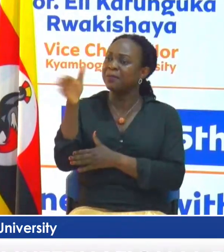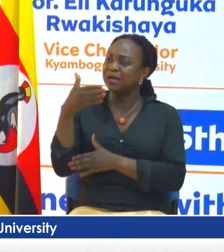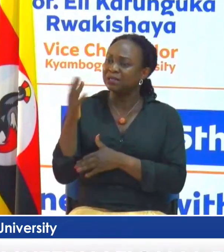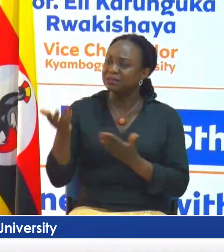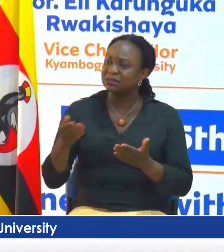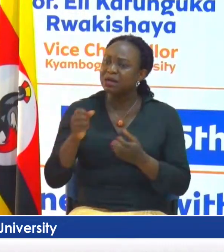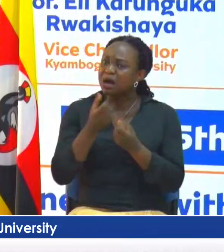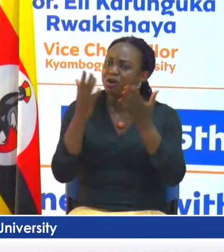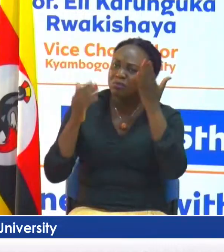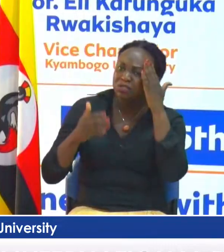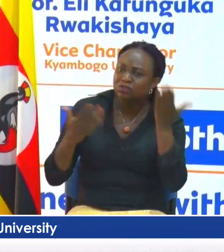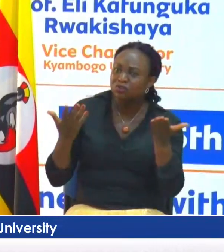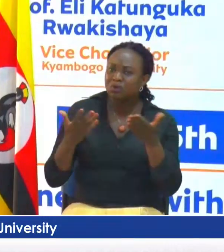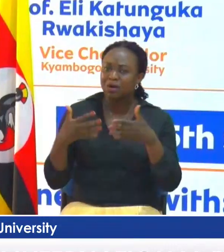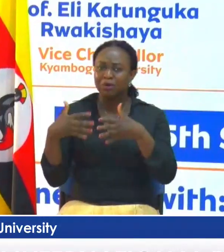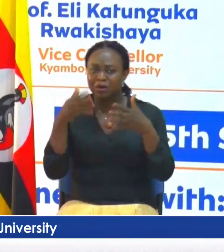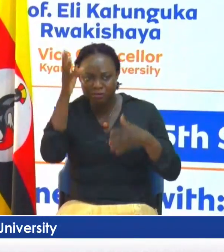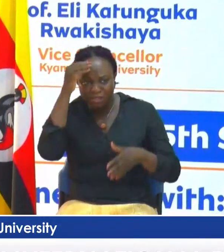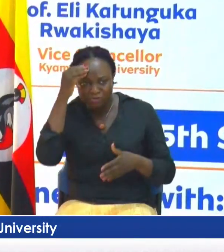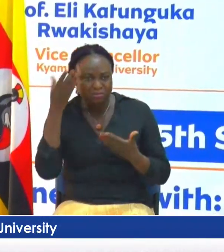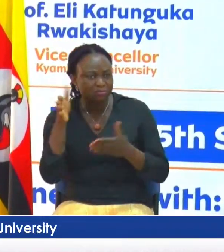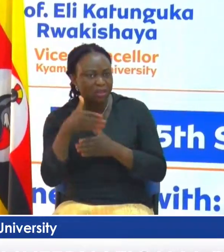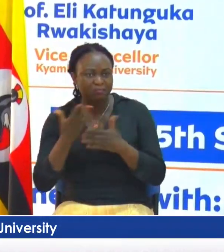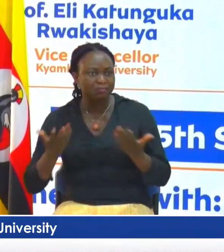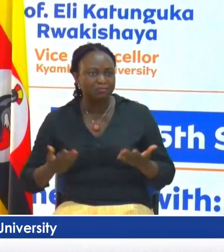about Education USA?